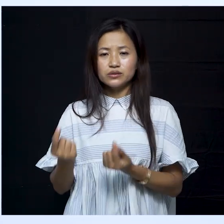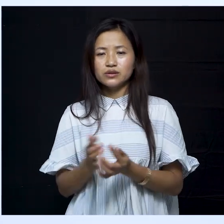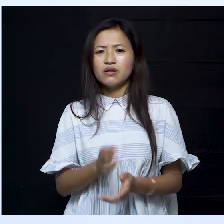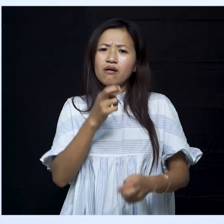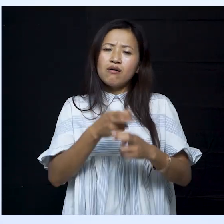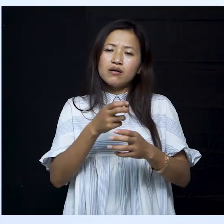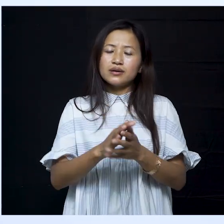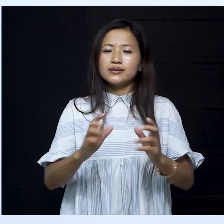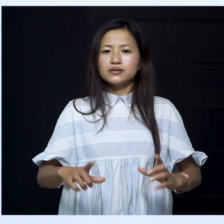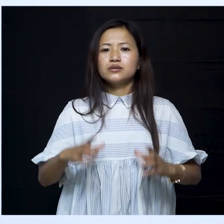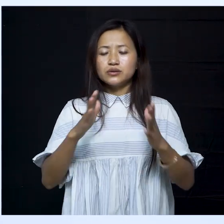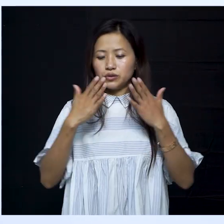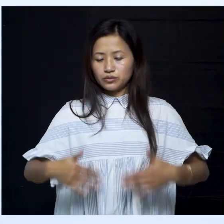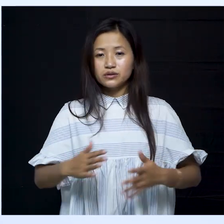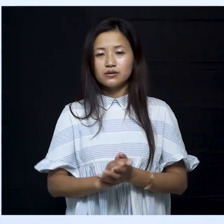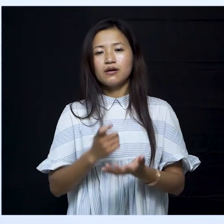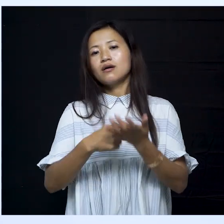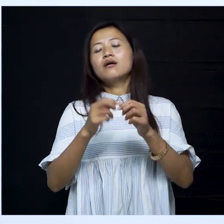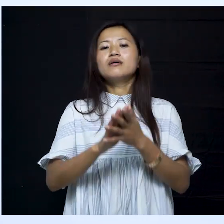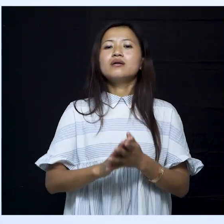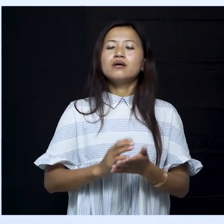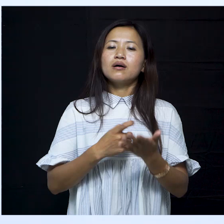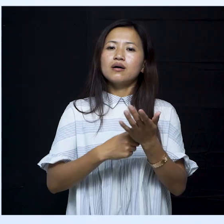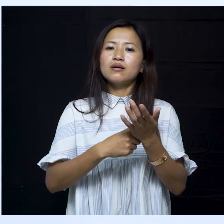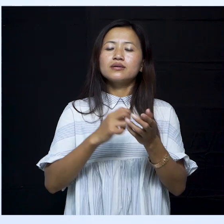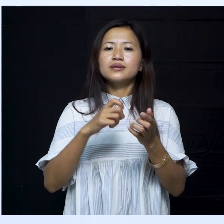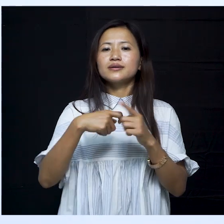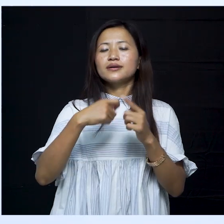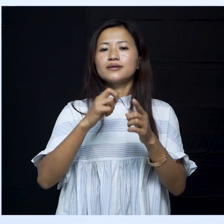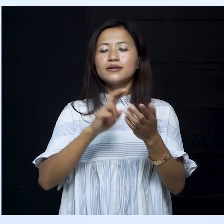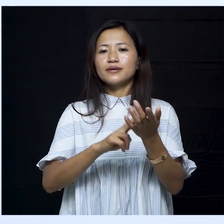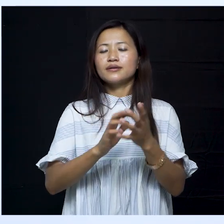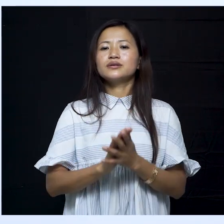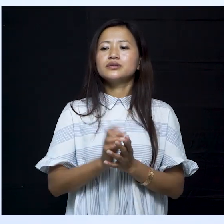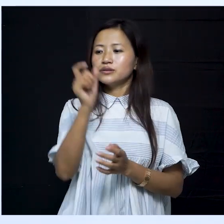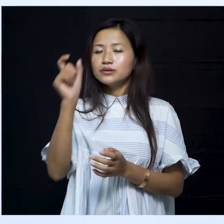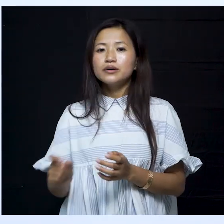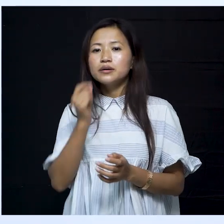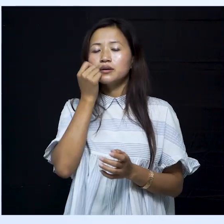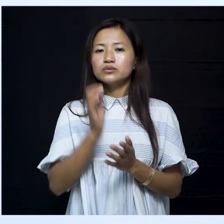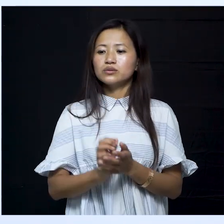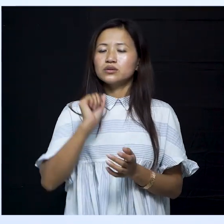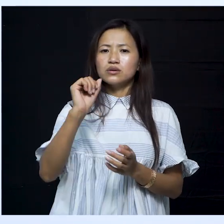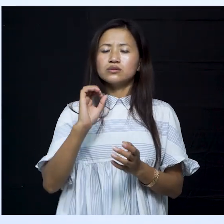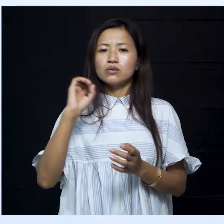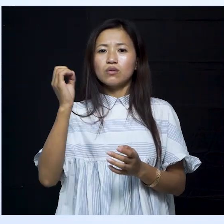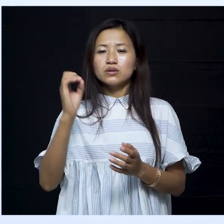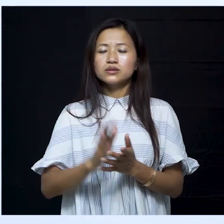light-hearted, humorous manner, R.K. Narayan said that at least it has given some degree of attachment to its original